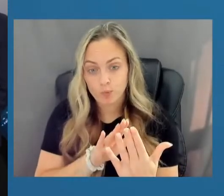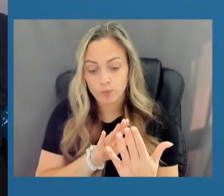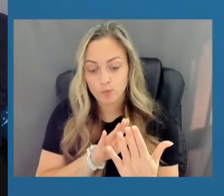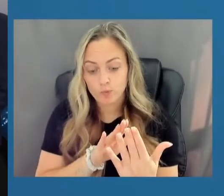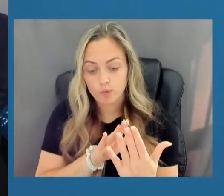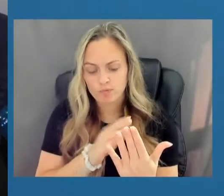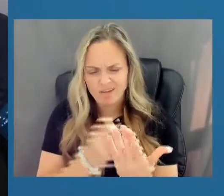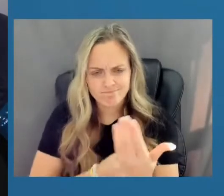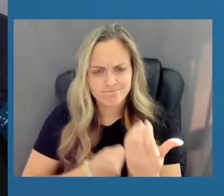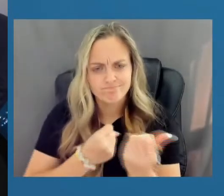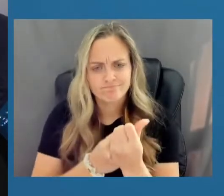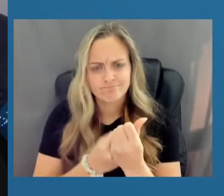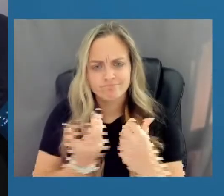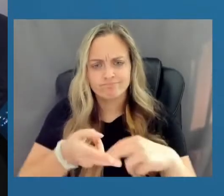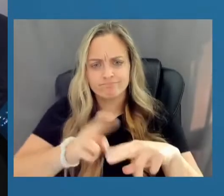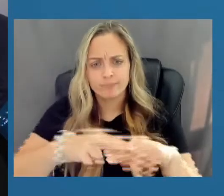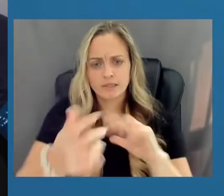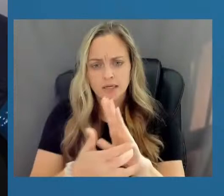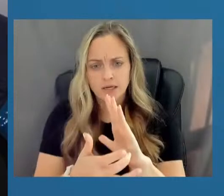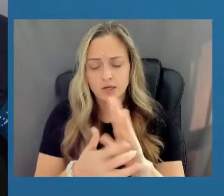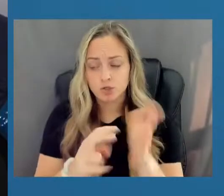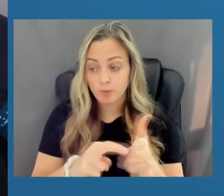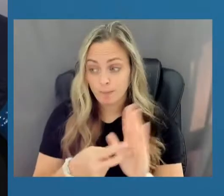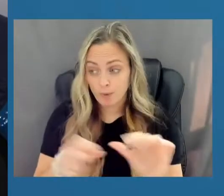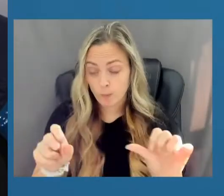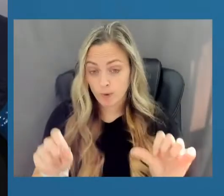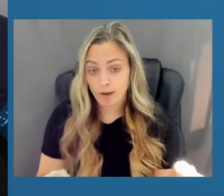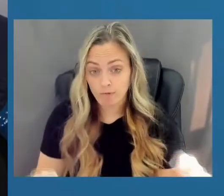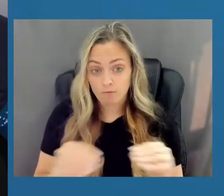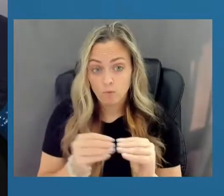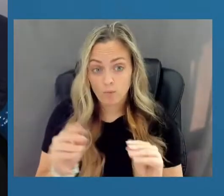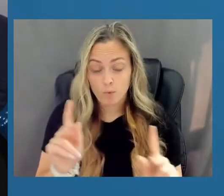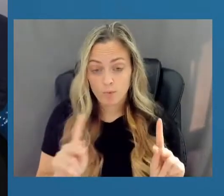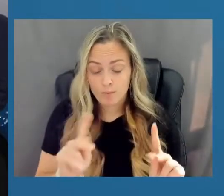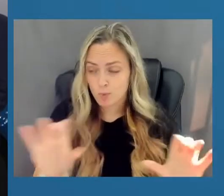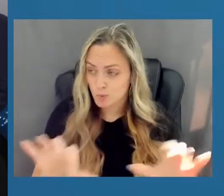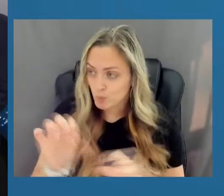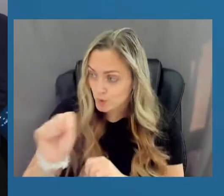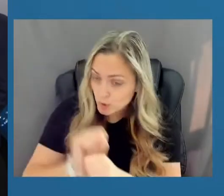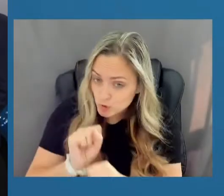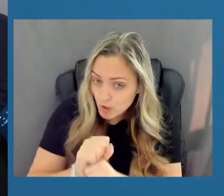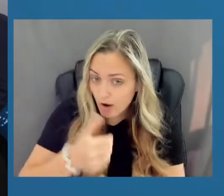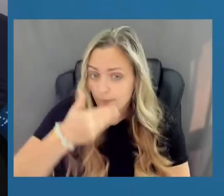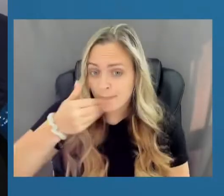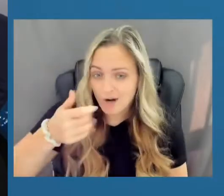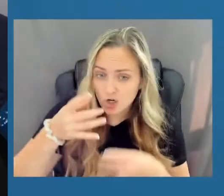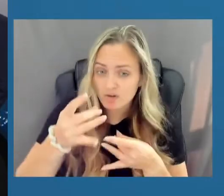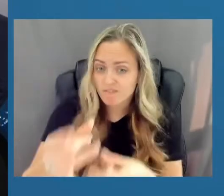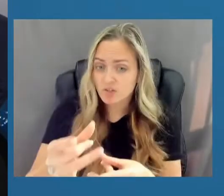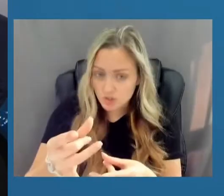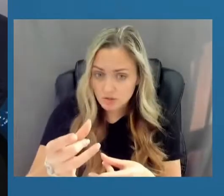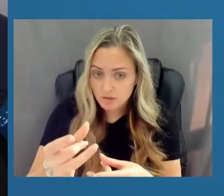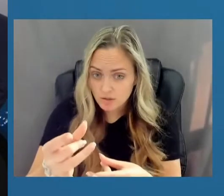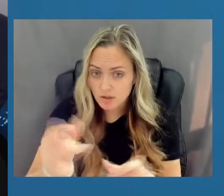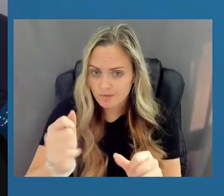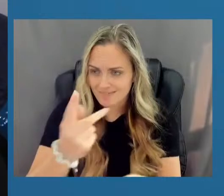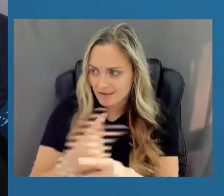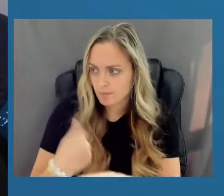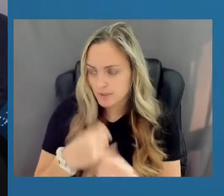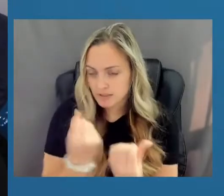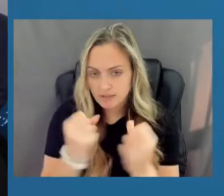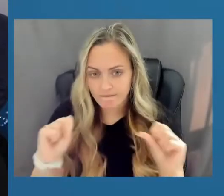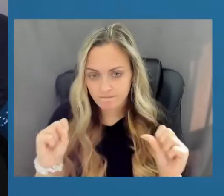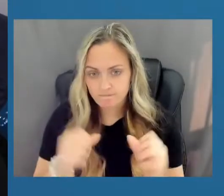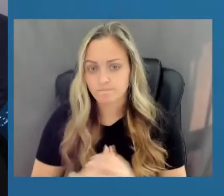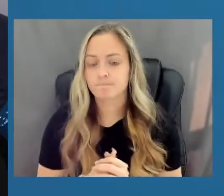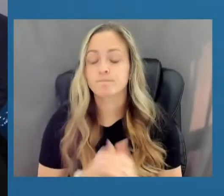the technology to allow for people to do their jobs in an efficient way, in a way that keeps us safe. So